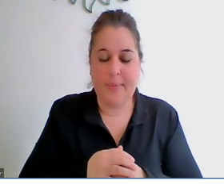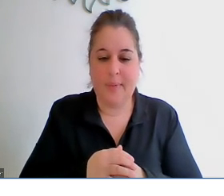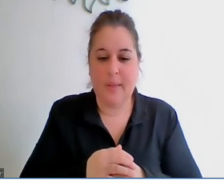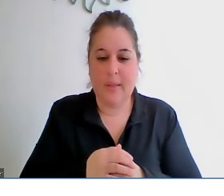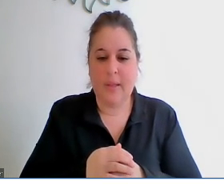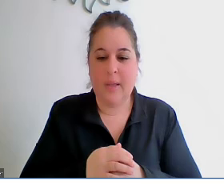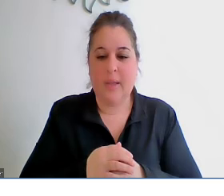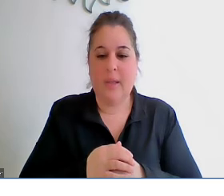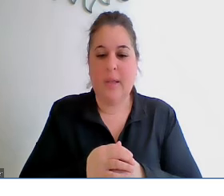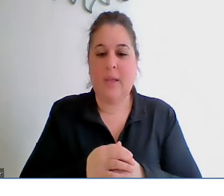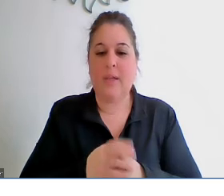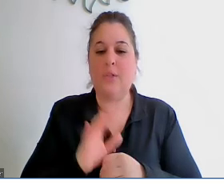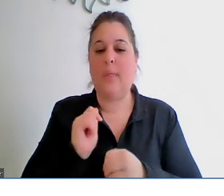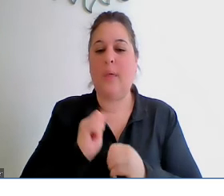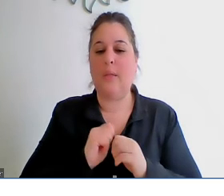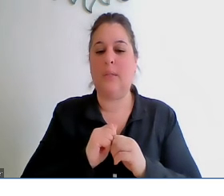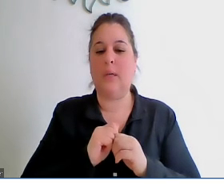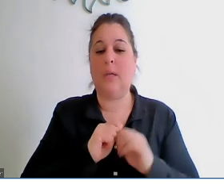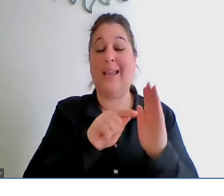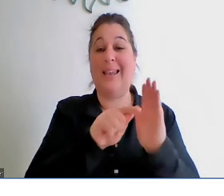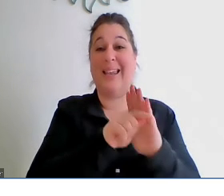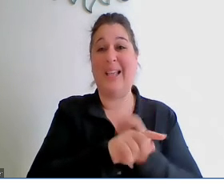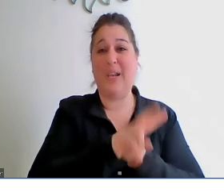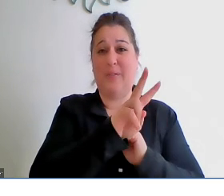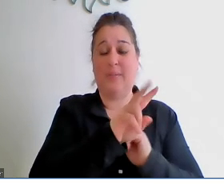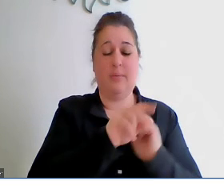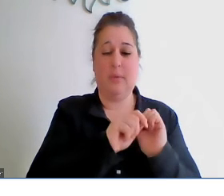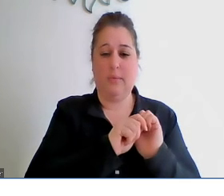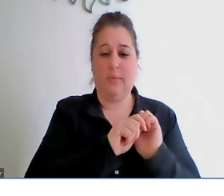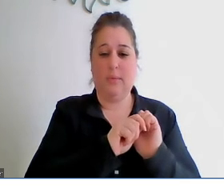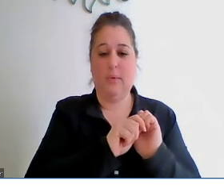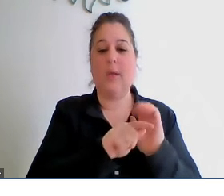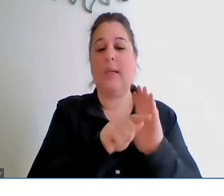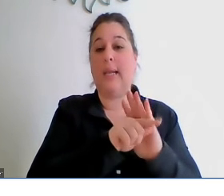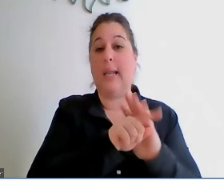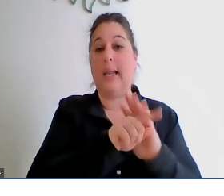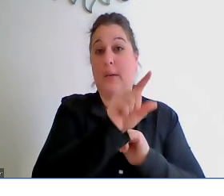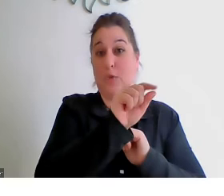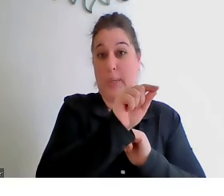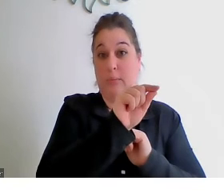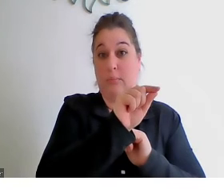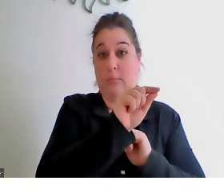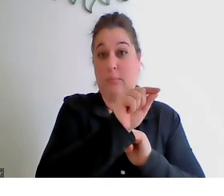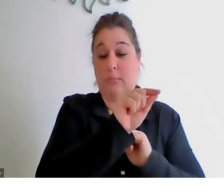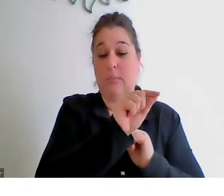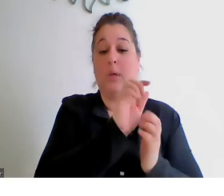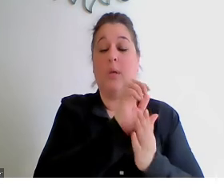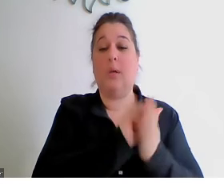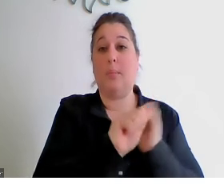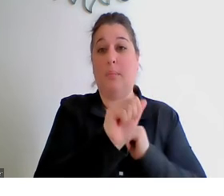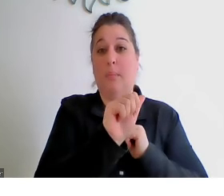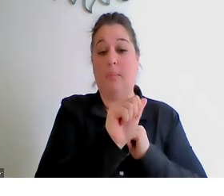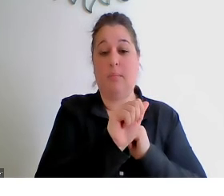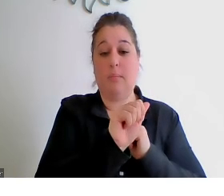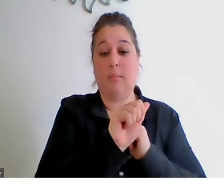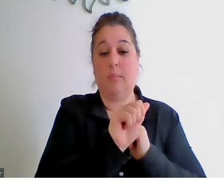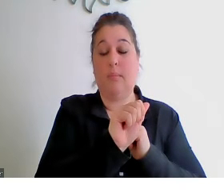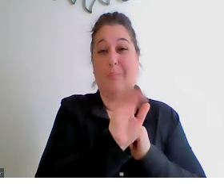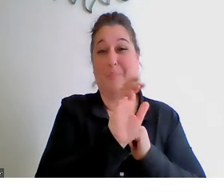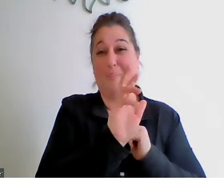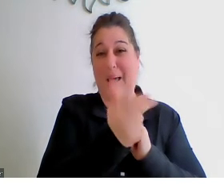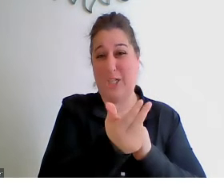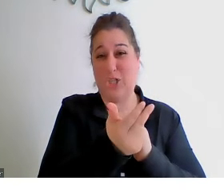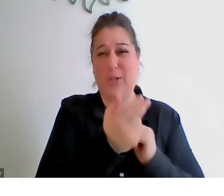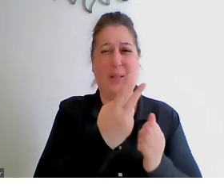have some practice with this with the first part, same sign, add, and keep. Okay, so here it goes. I